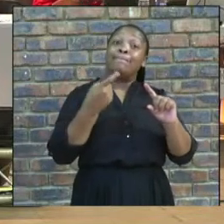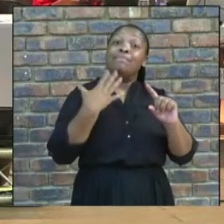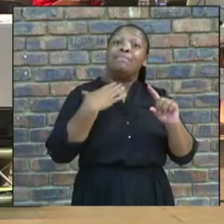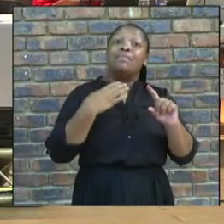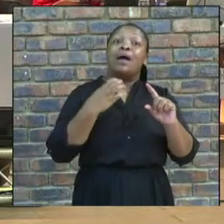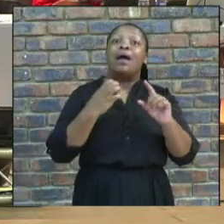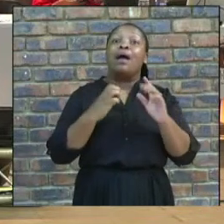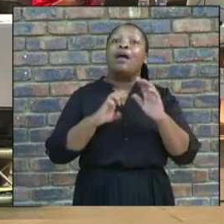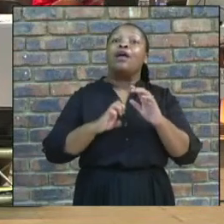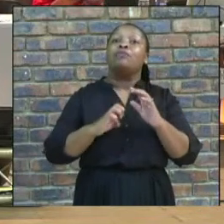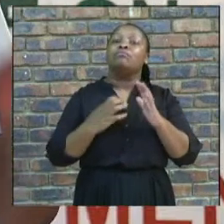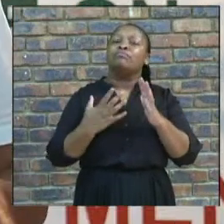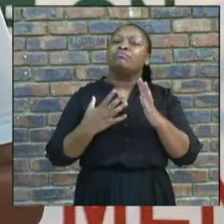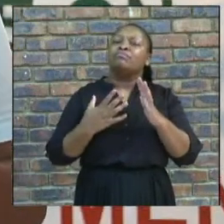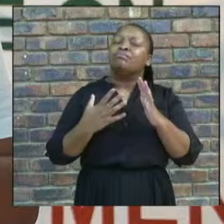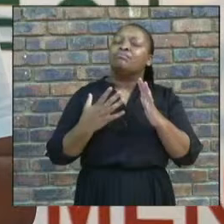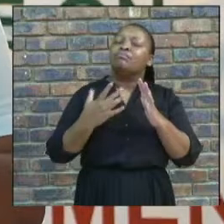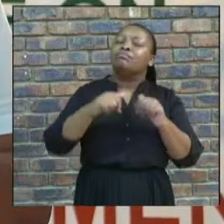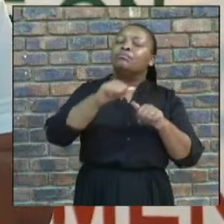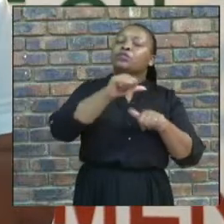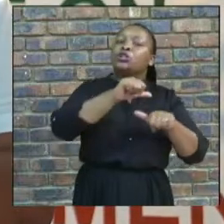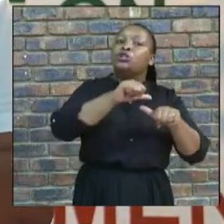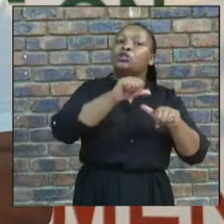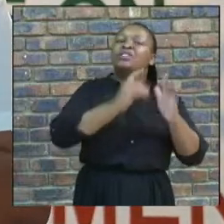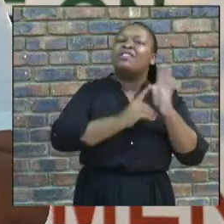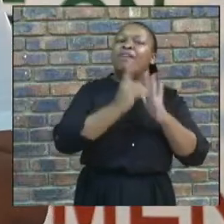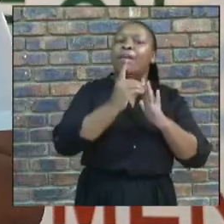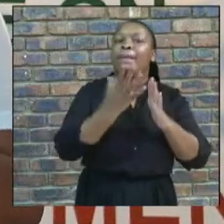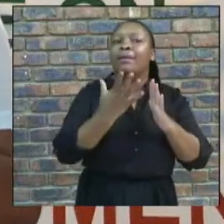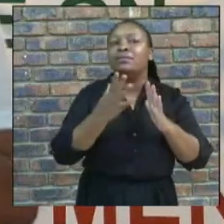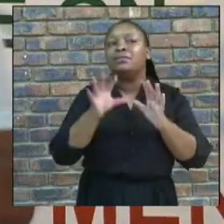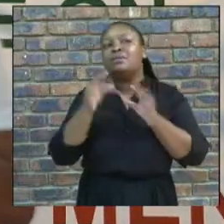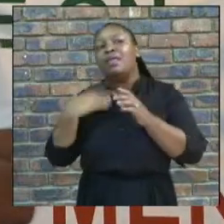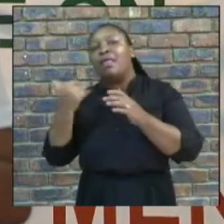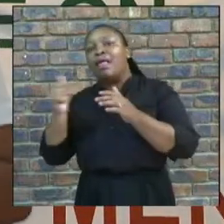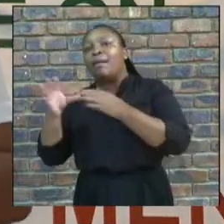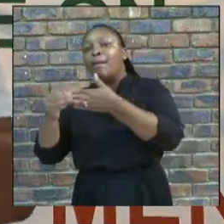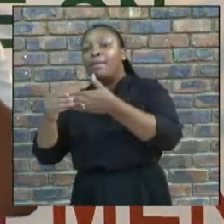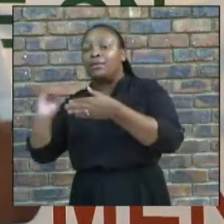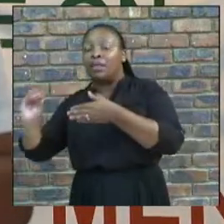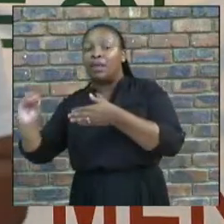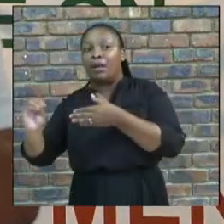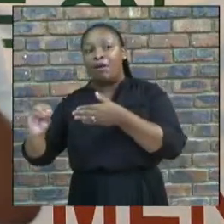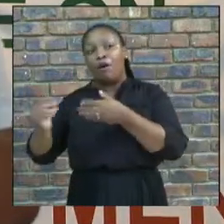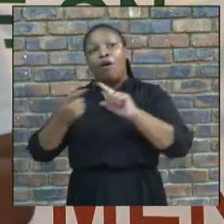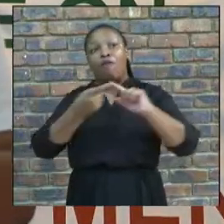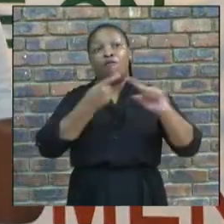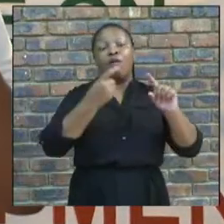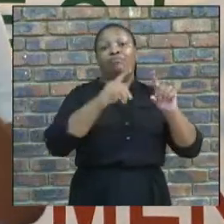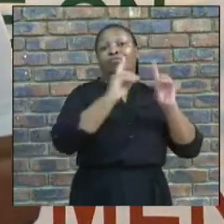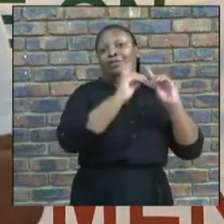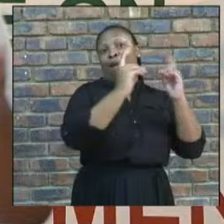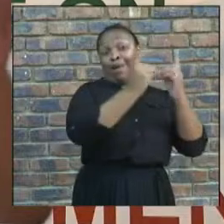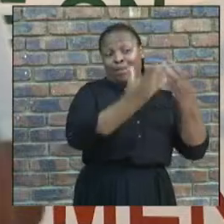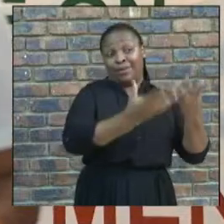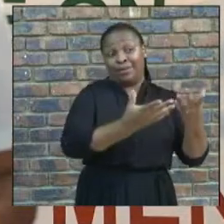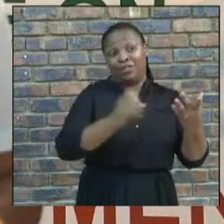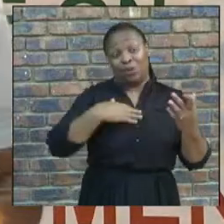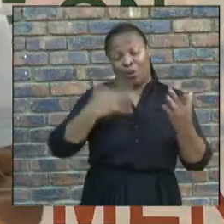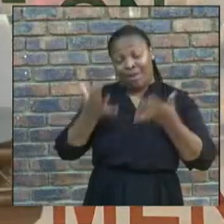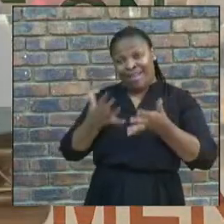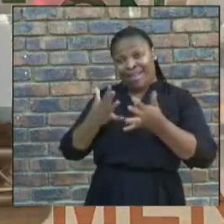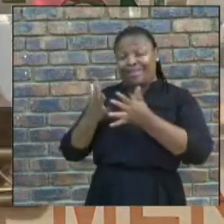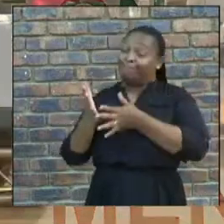and DMR. We will introduce them as they come to do the presentations. We are here to talk about making